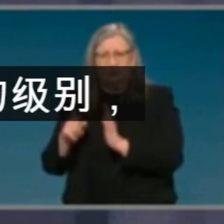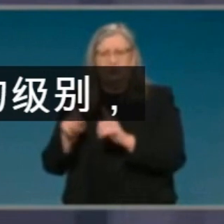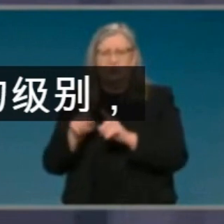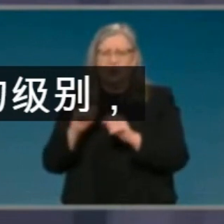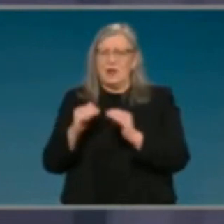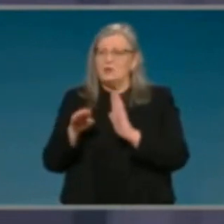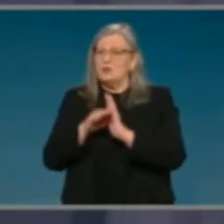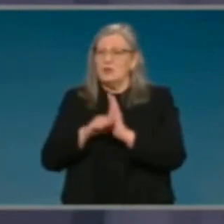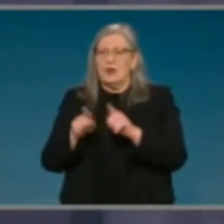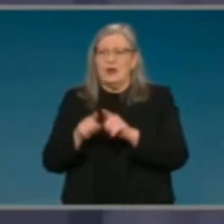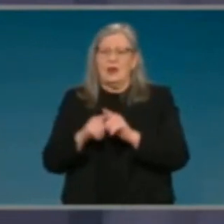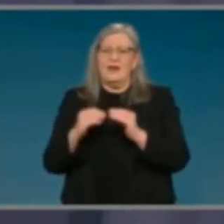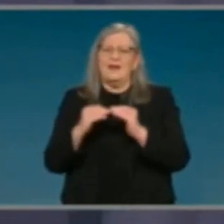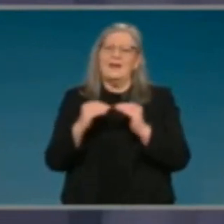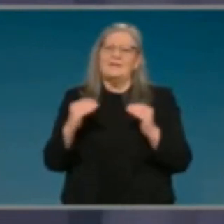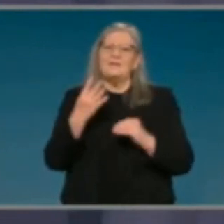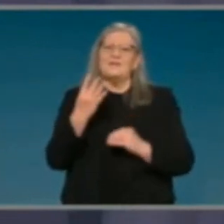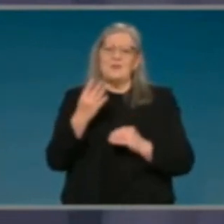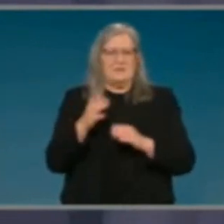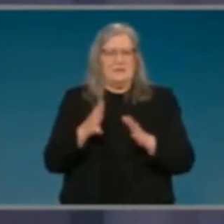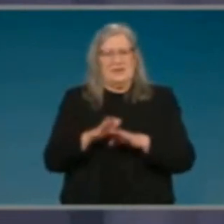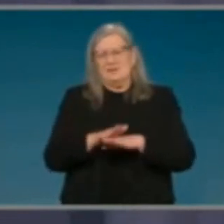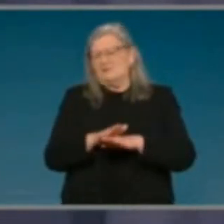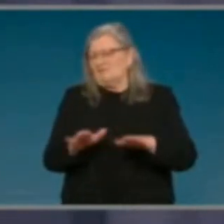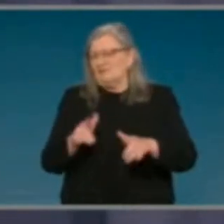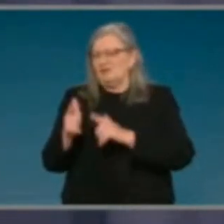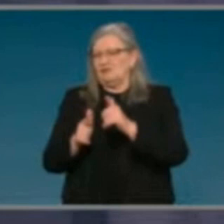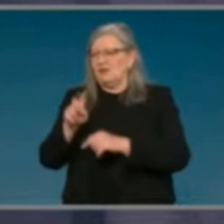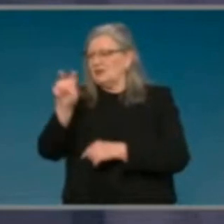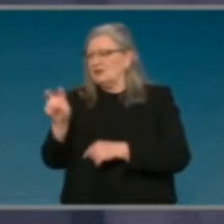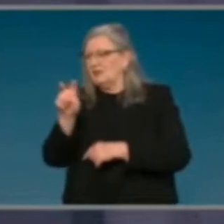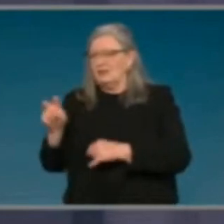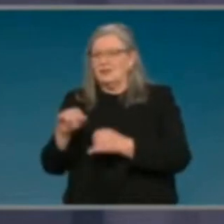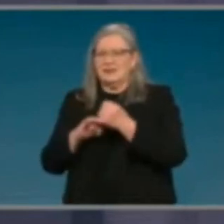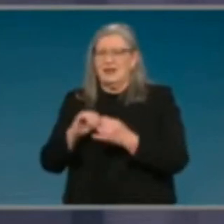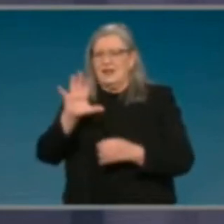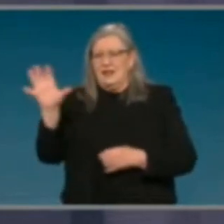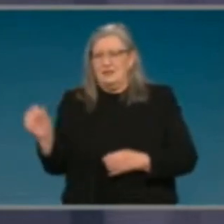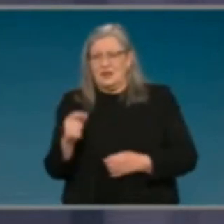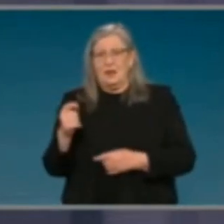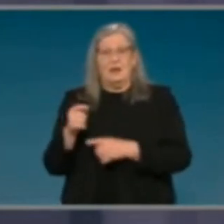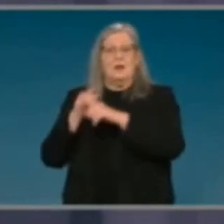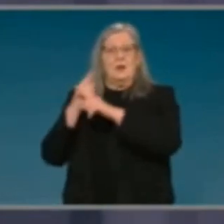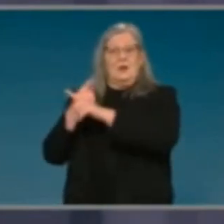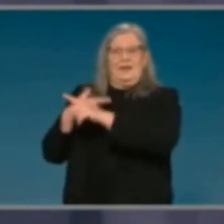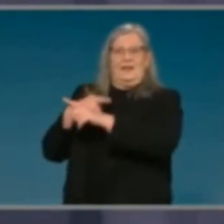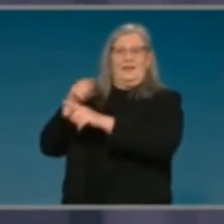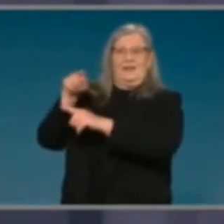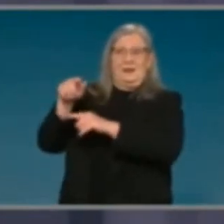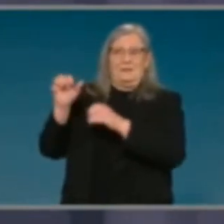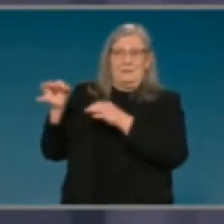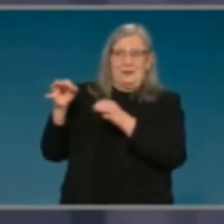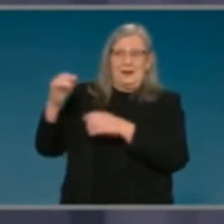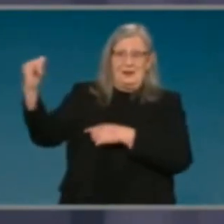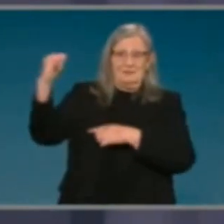to those countries. So obviously people who are in those areas would need to revise their current plans.